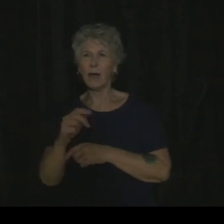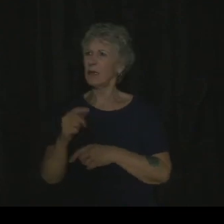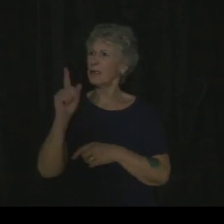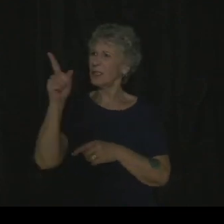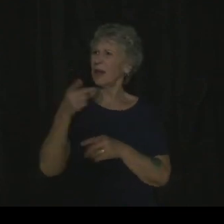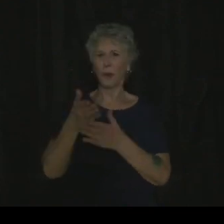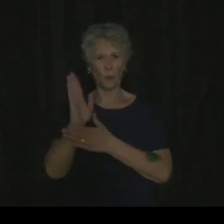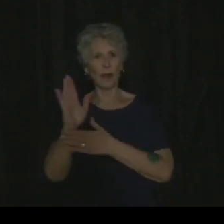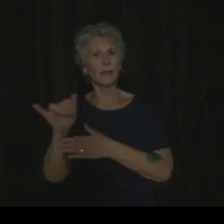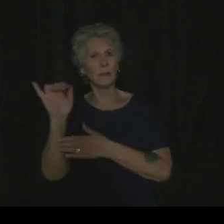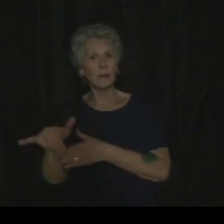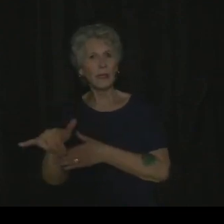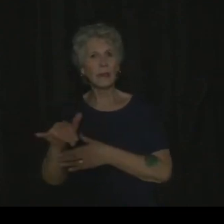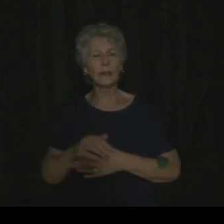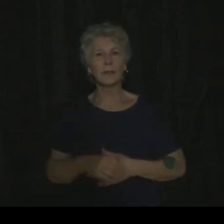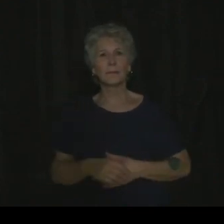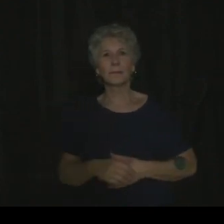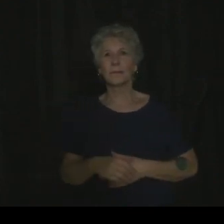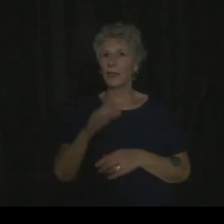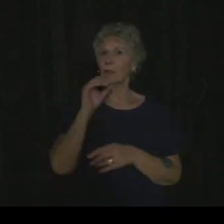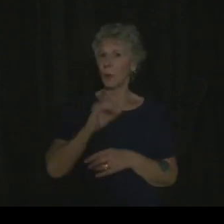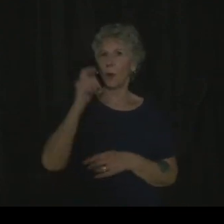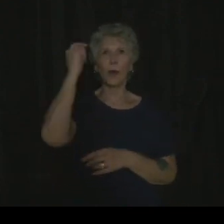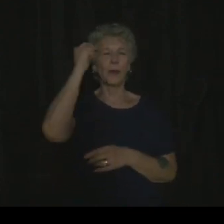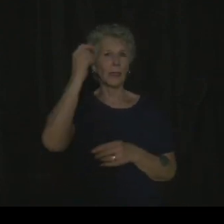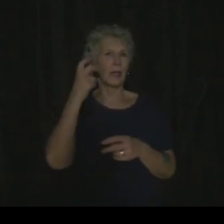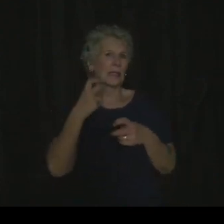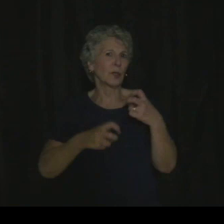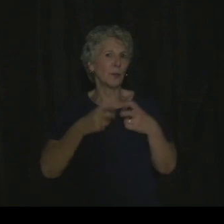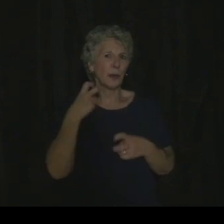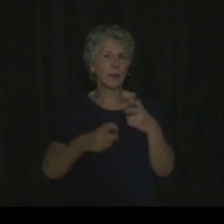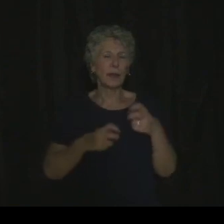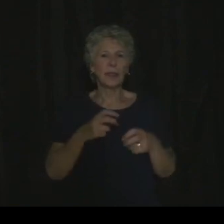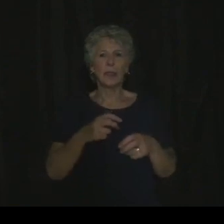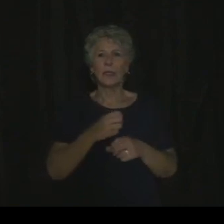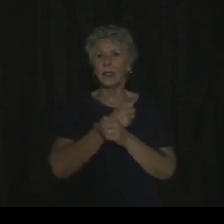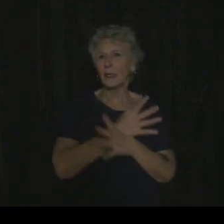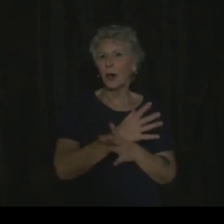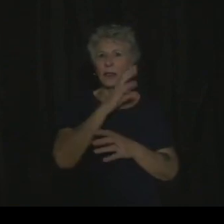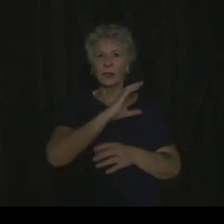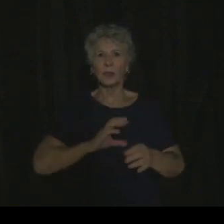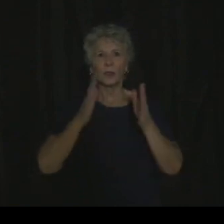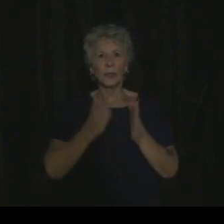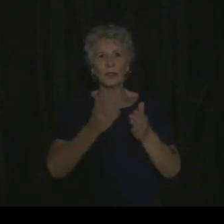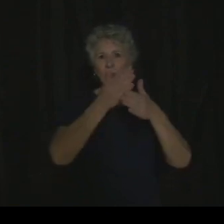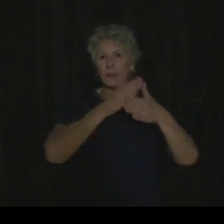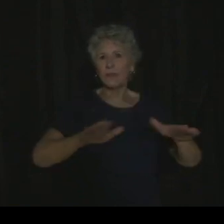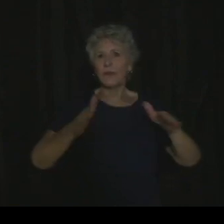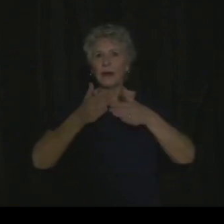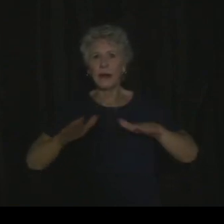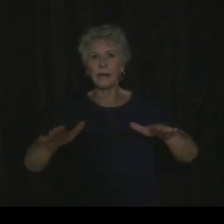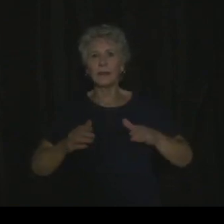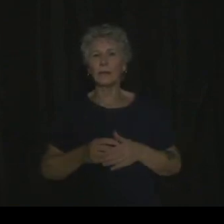that? This is an old theological dilemma that has caused Christians to divide over the years, and it's